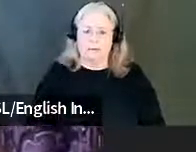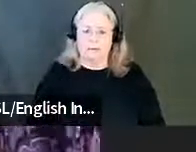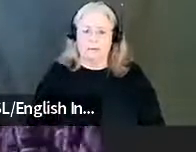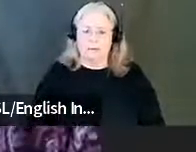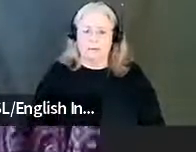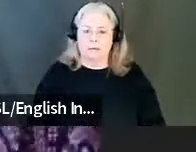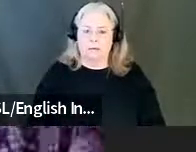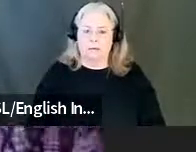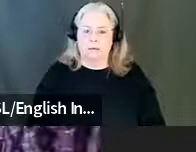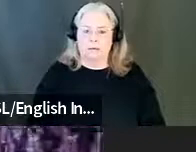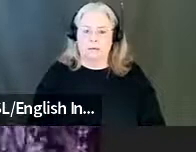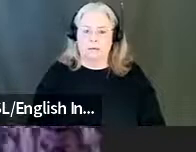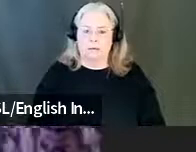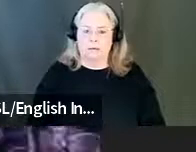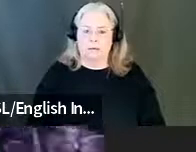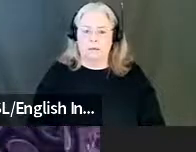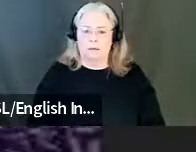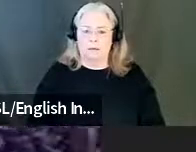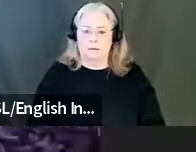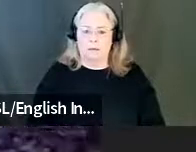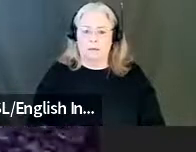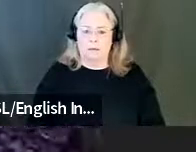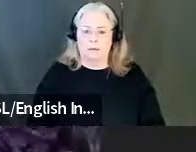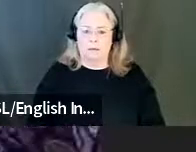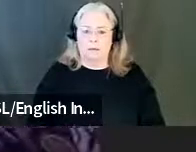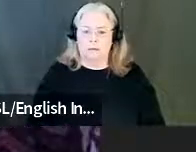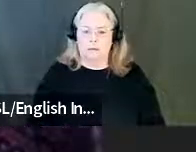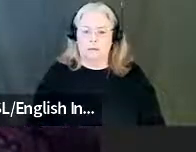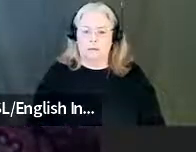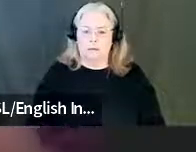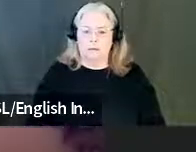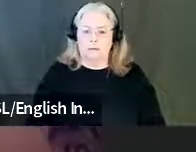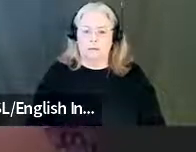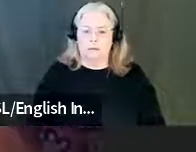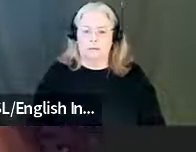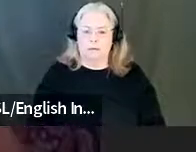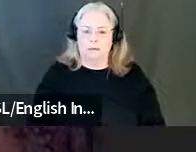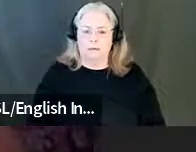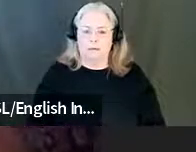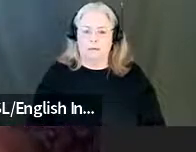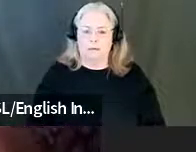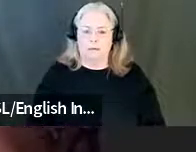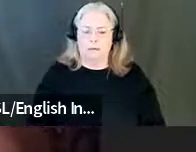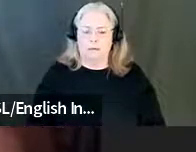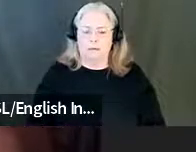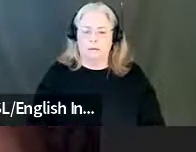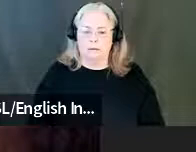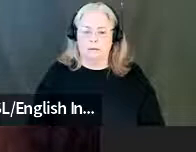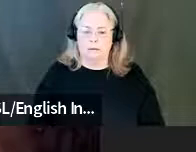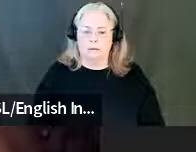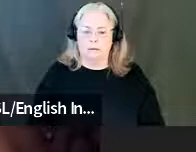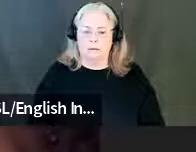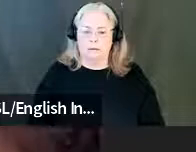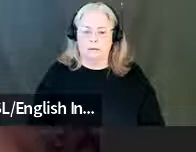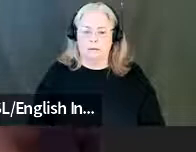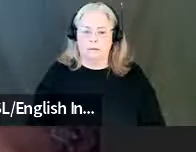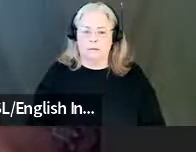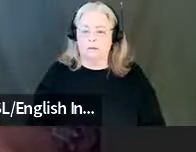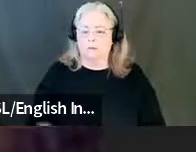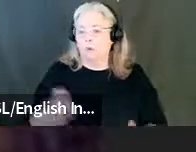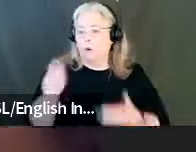it, I could also do something like that, right? Or a writing